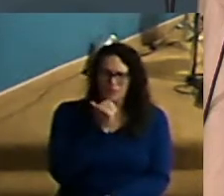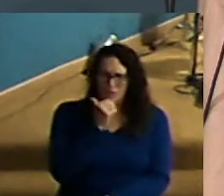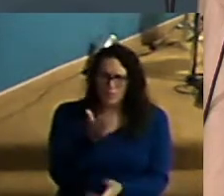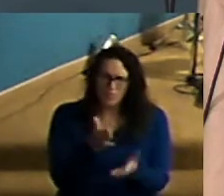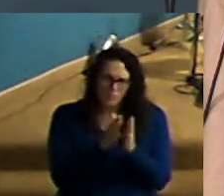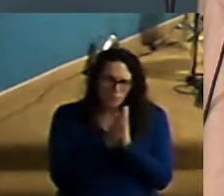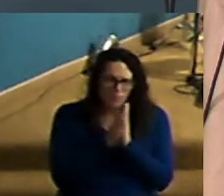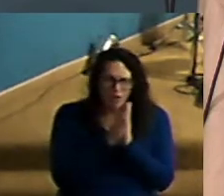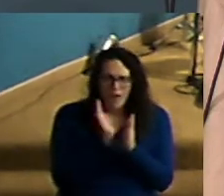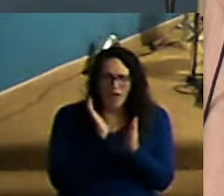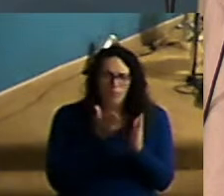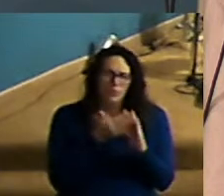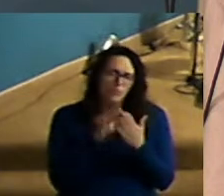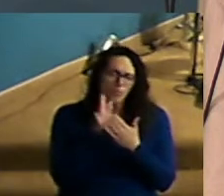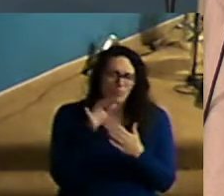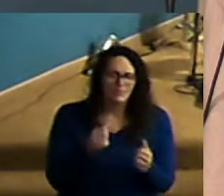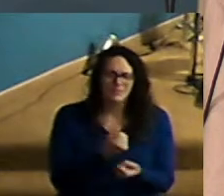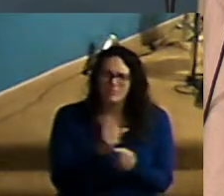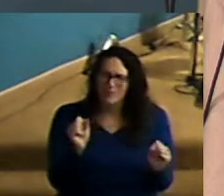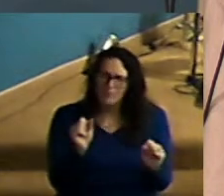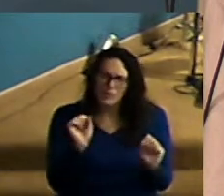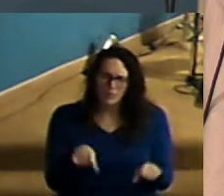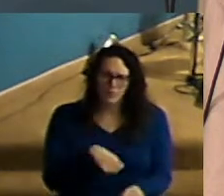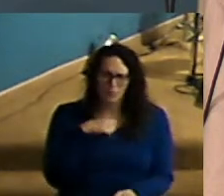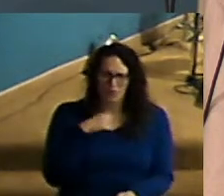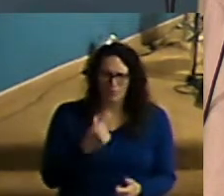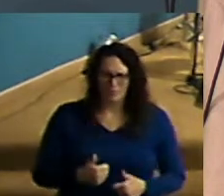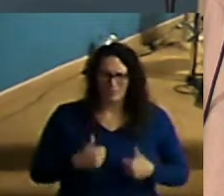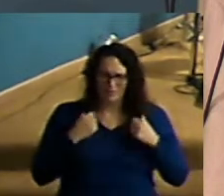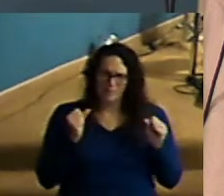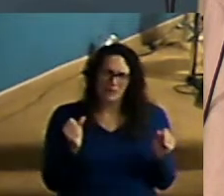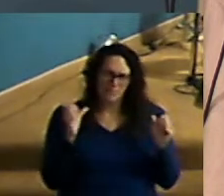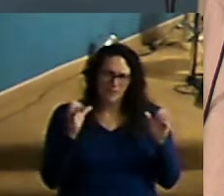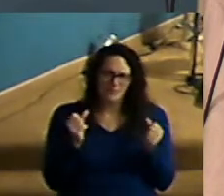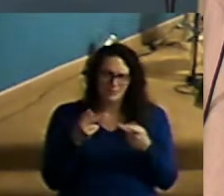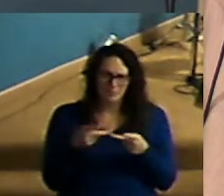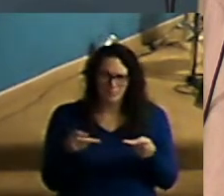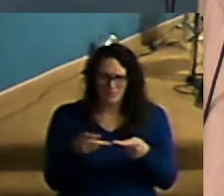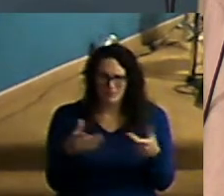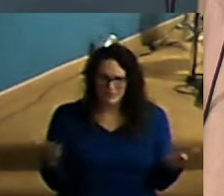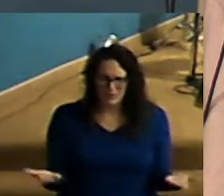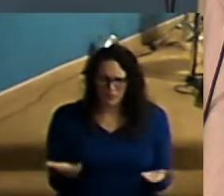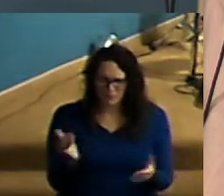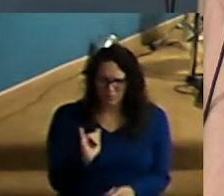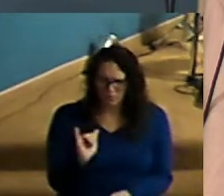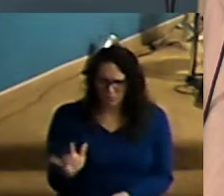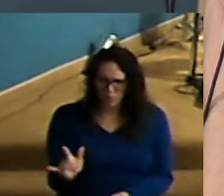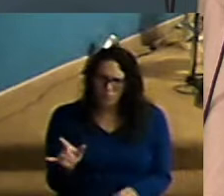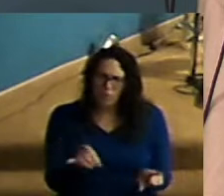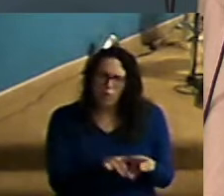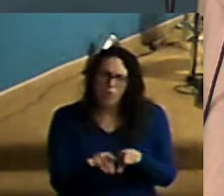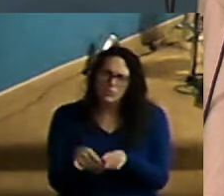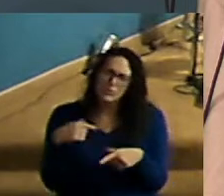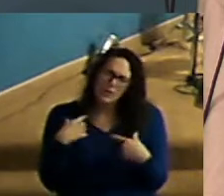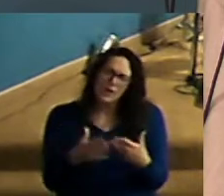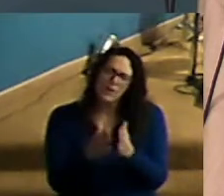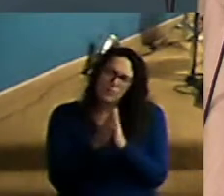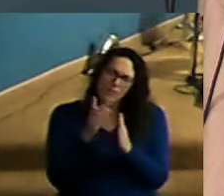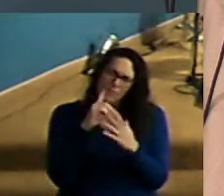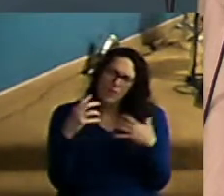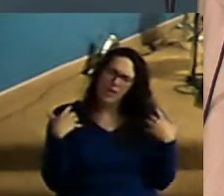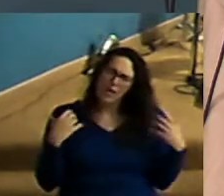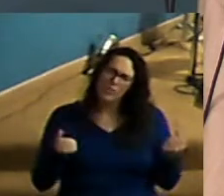safe and that they'd just be proud to live in an amazing place here in Illinois. I also pray for healthy and